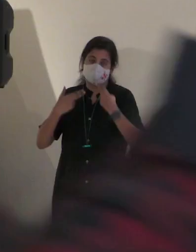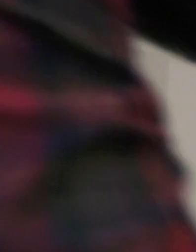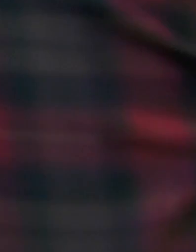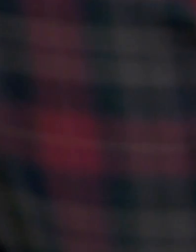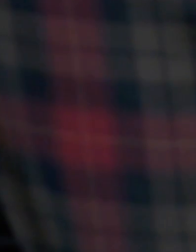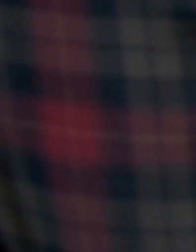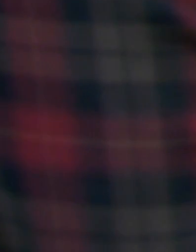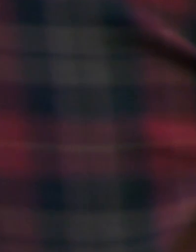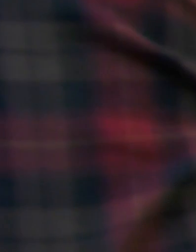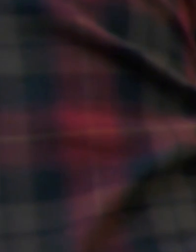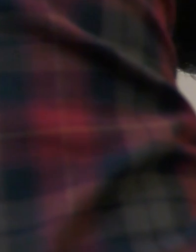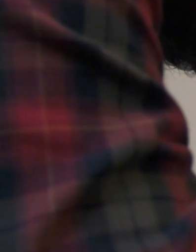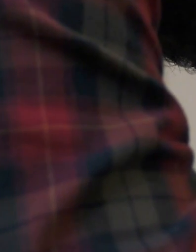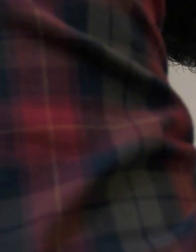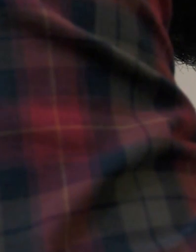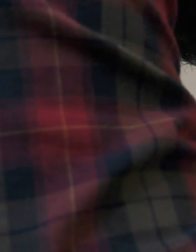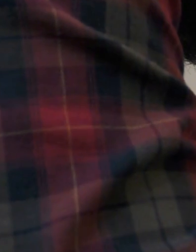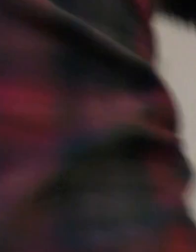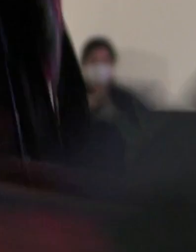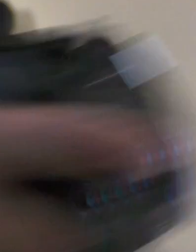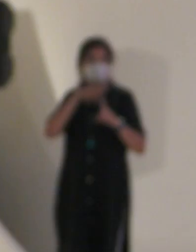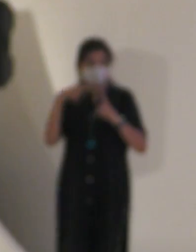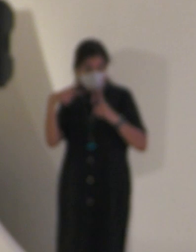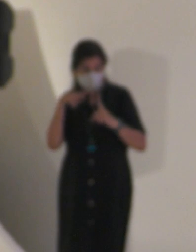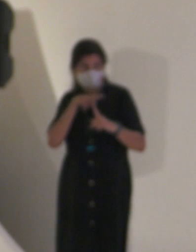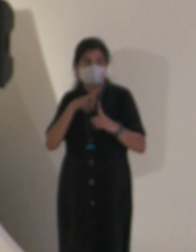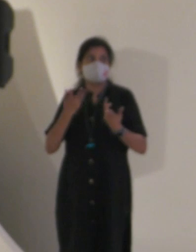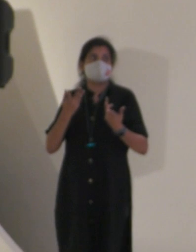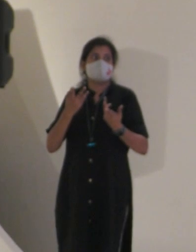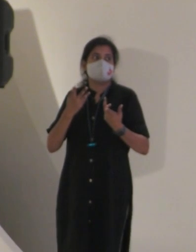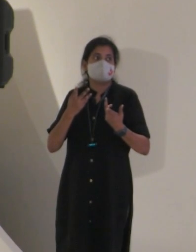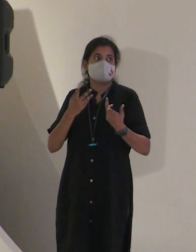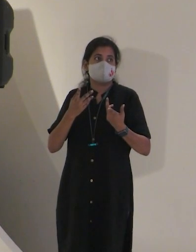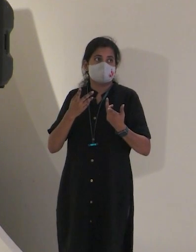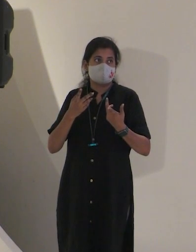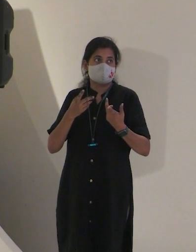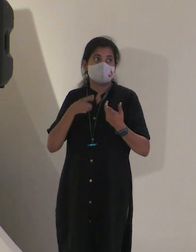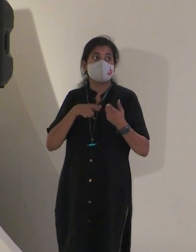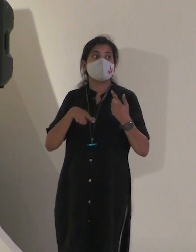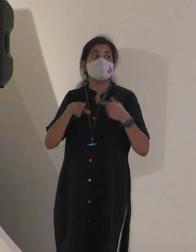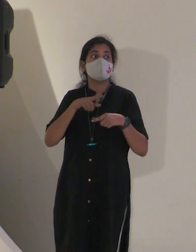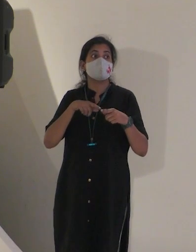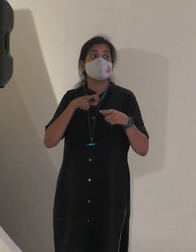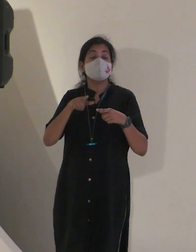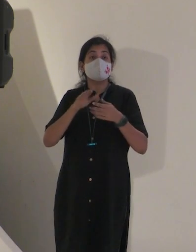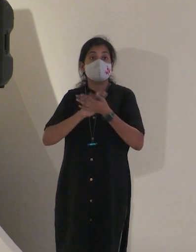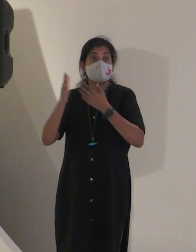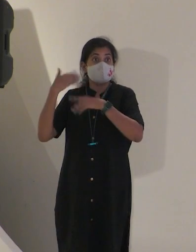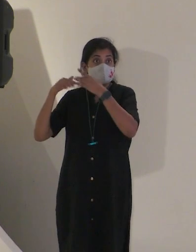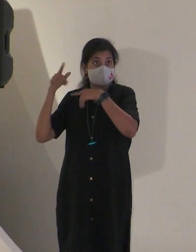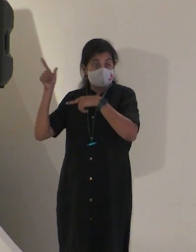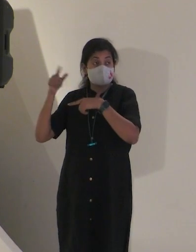in perspectives that is not the linear understanding of the history of medicine that we already